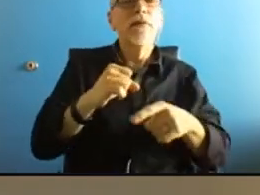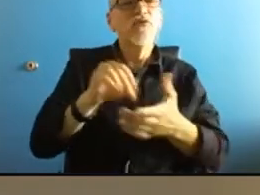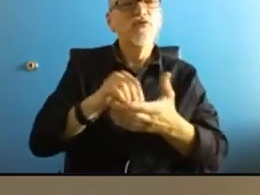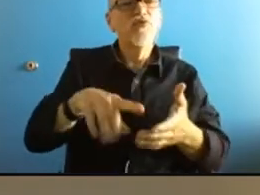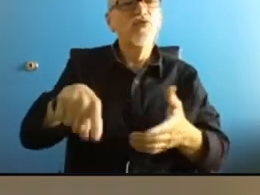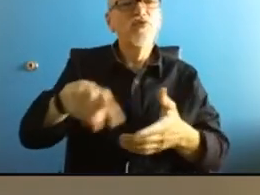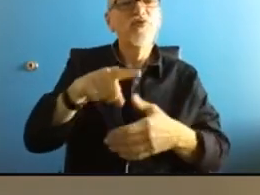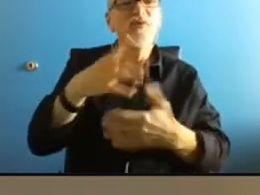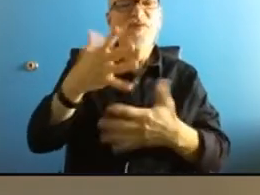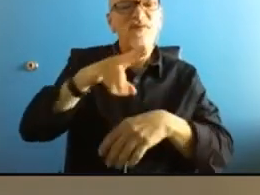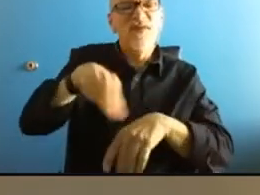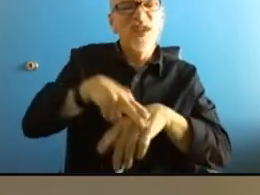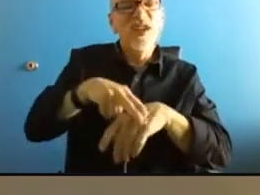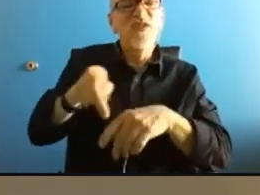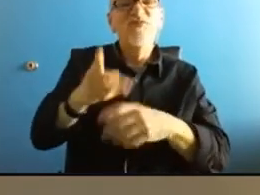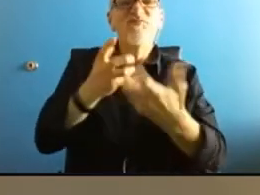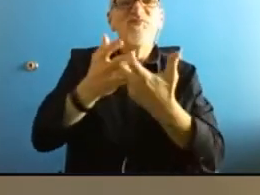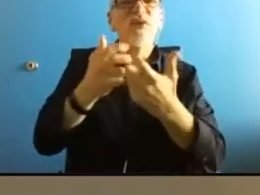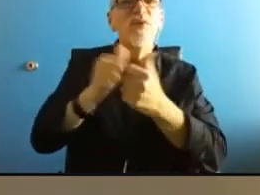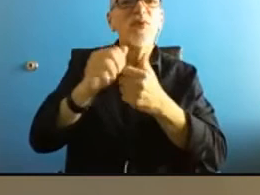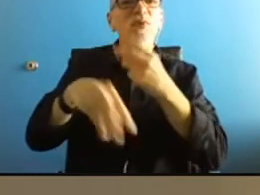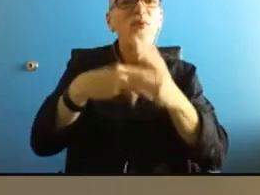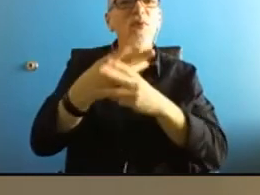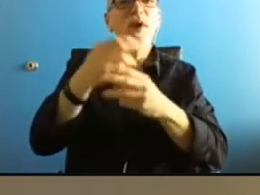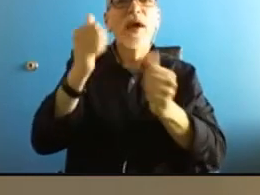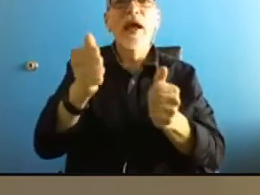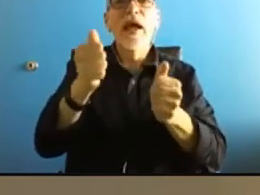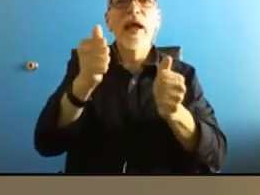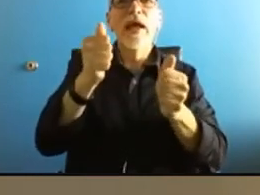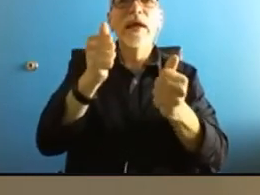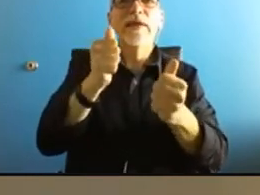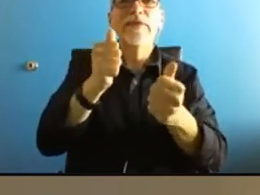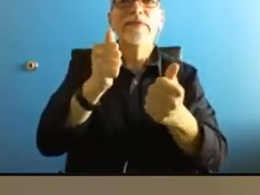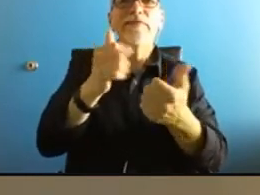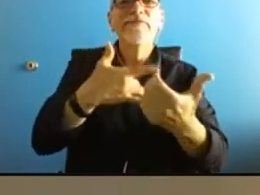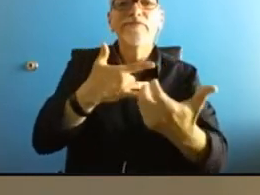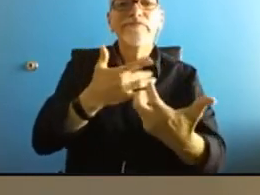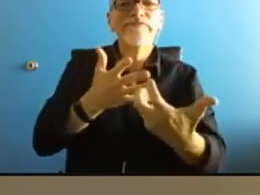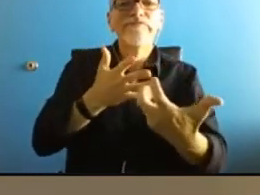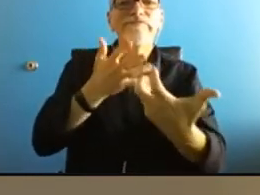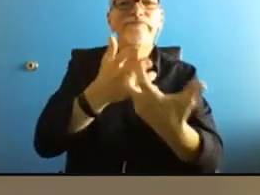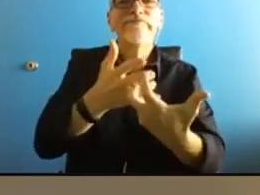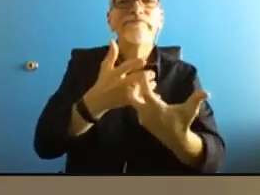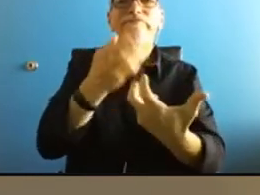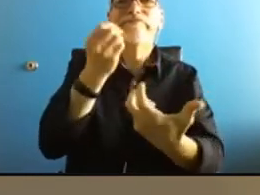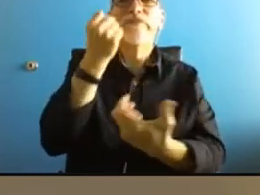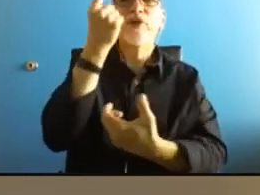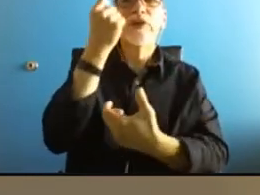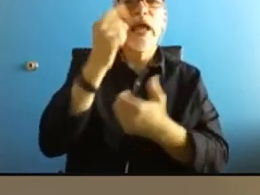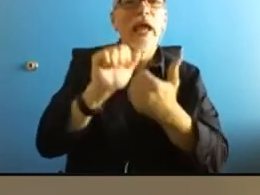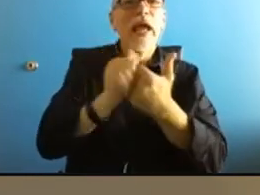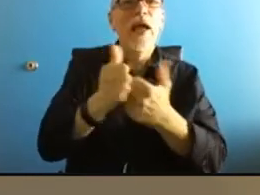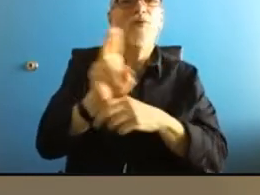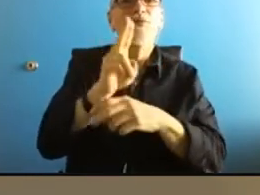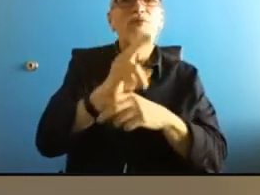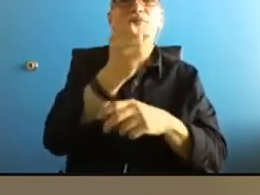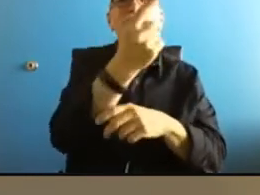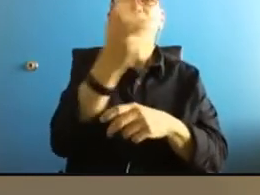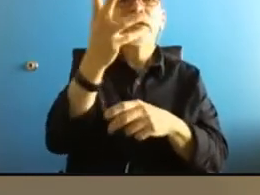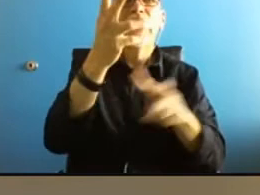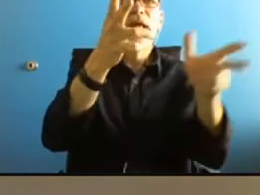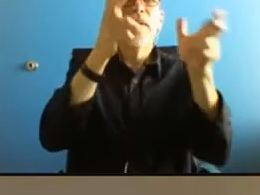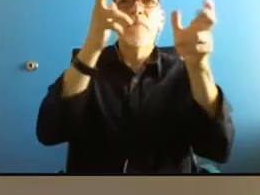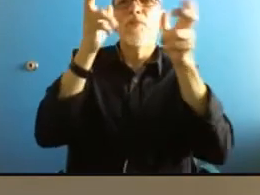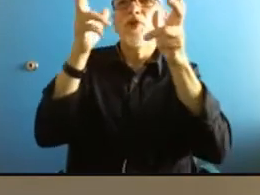to this world of being able to integrate and understand how to take multiple inputs in